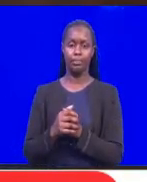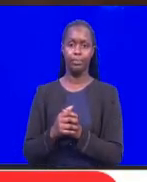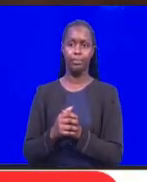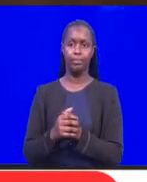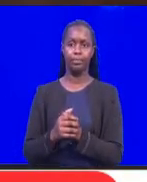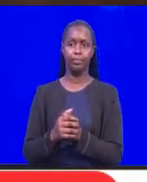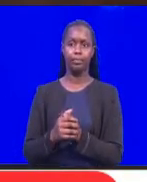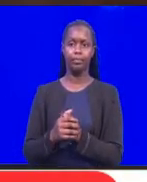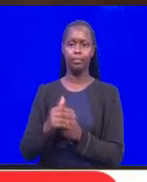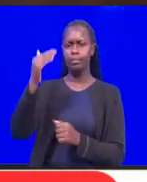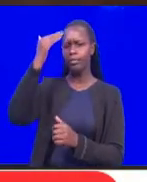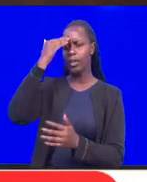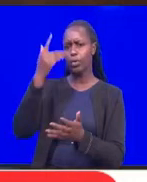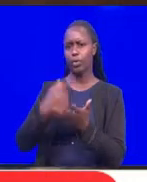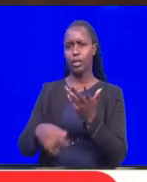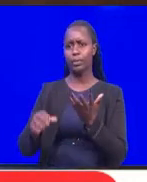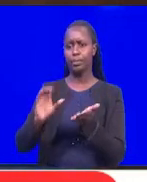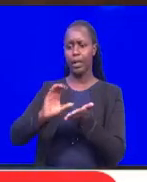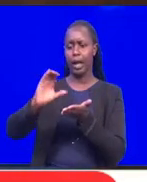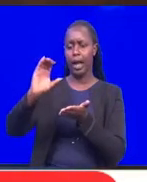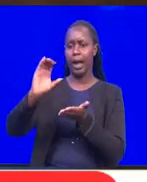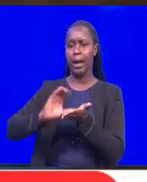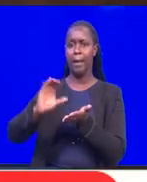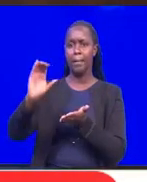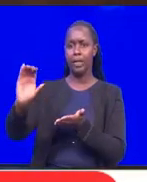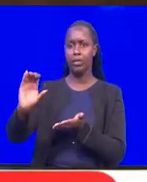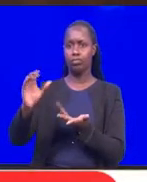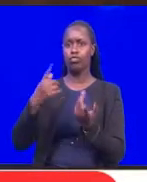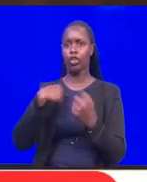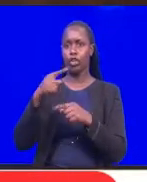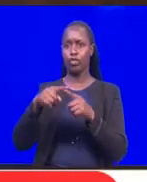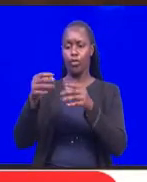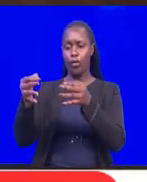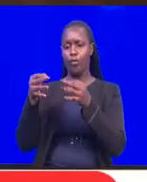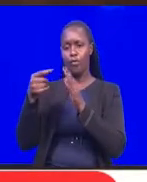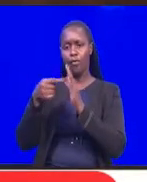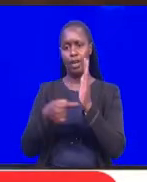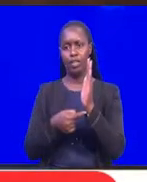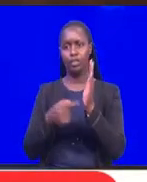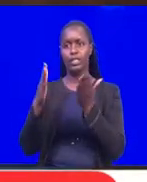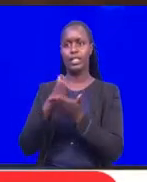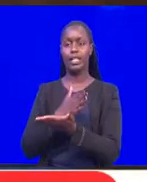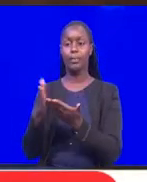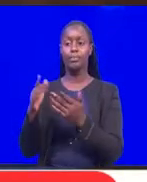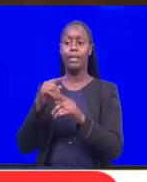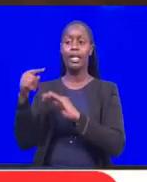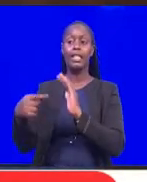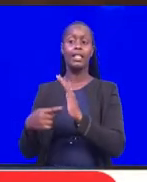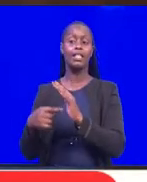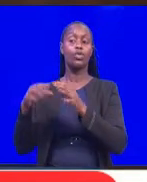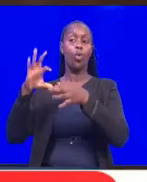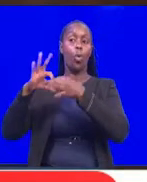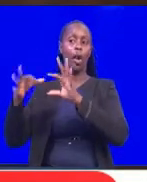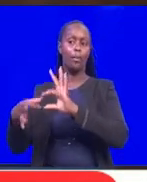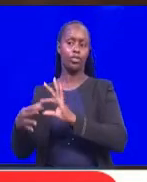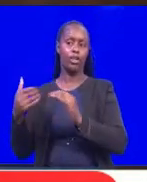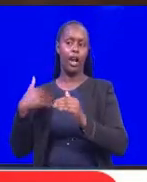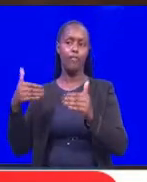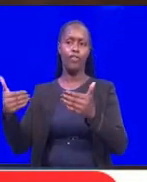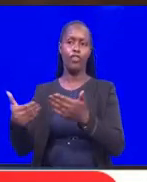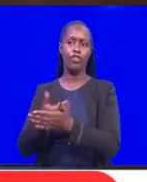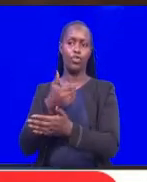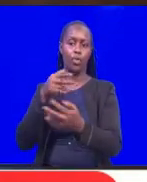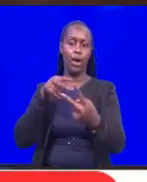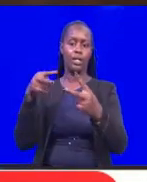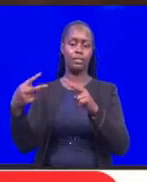You know, capital market took into the financial sector and all that. And that collaboration is bringing some new aspect on how